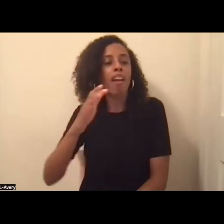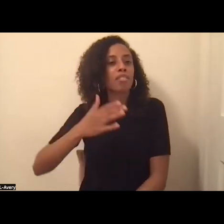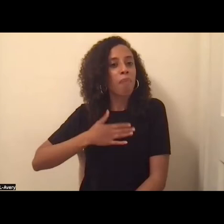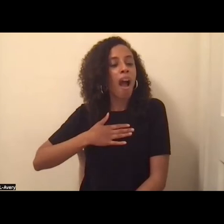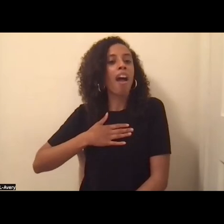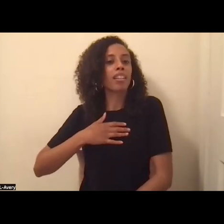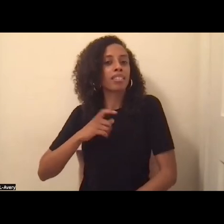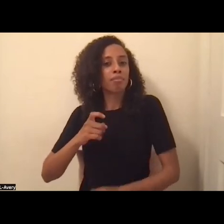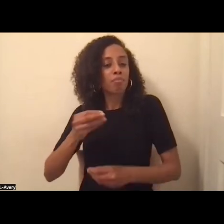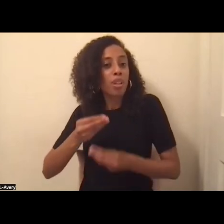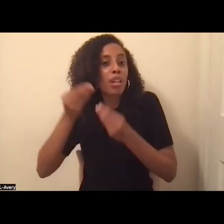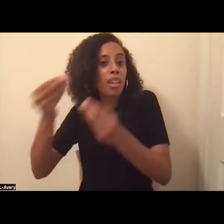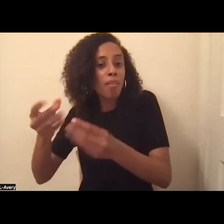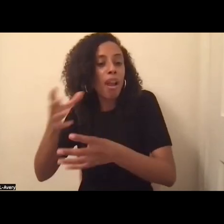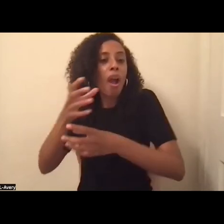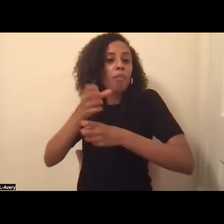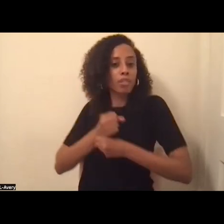receiving that I experienced this week.